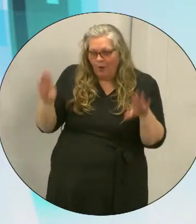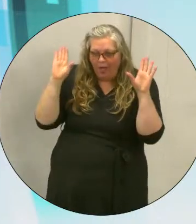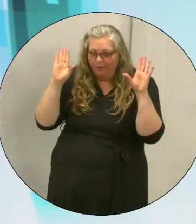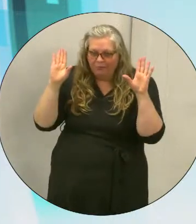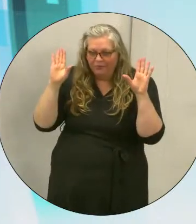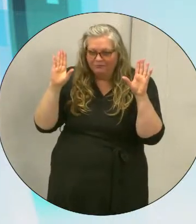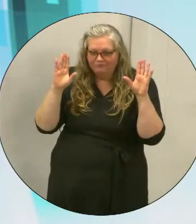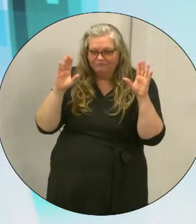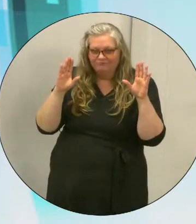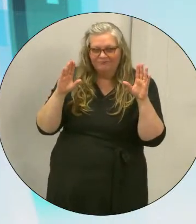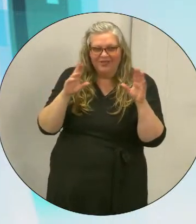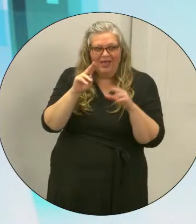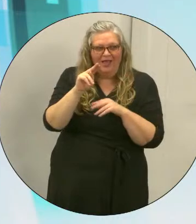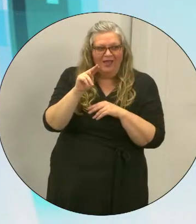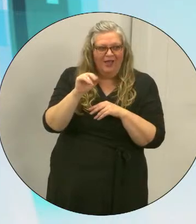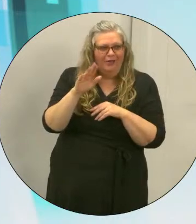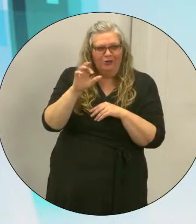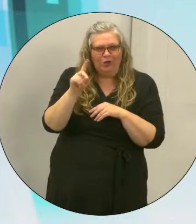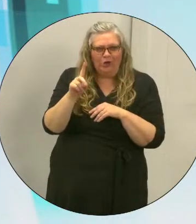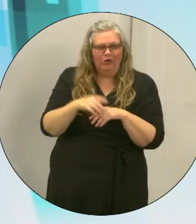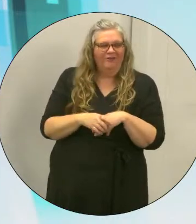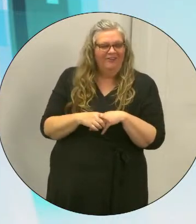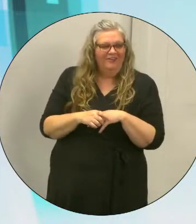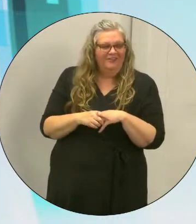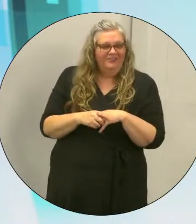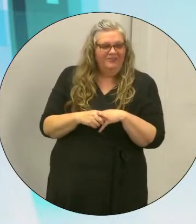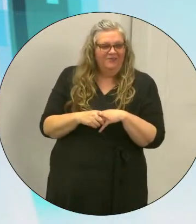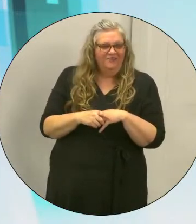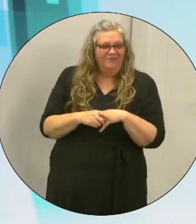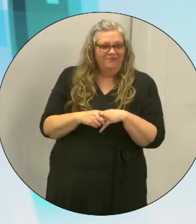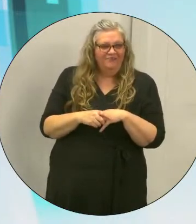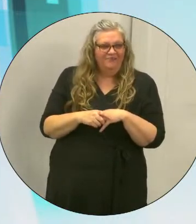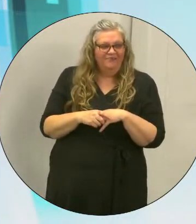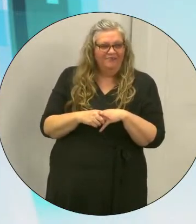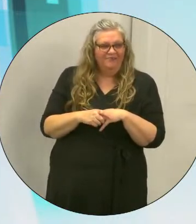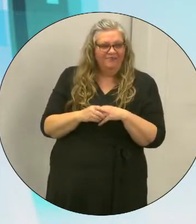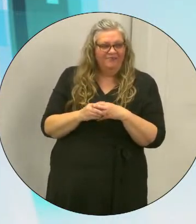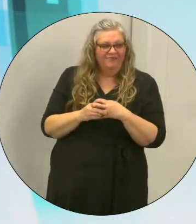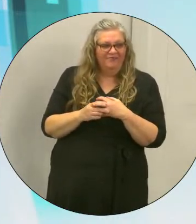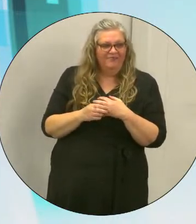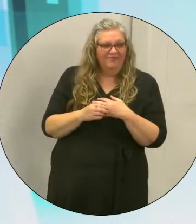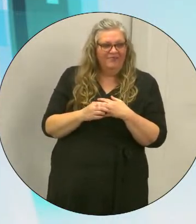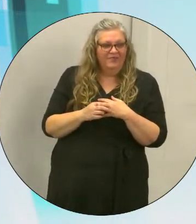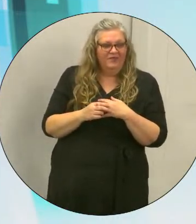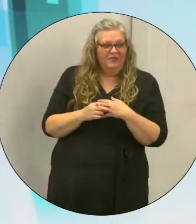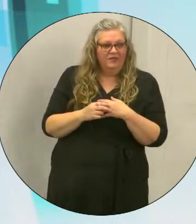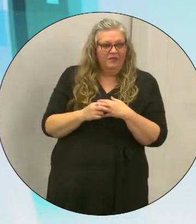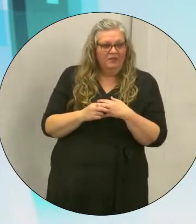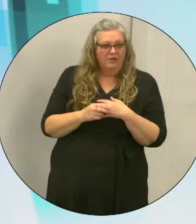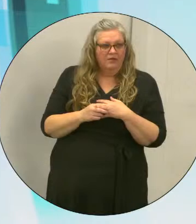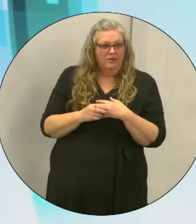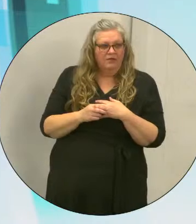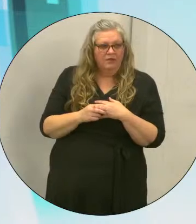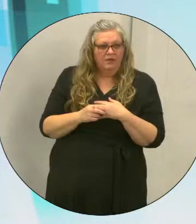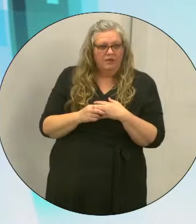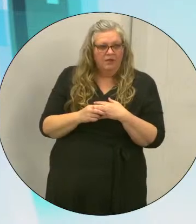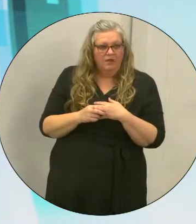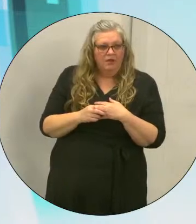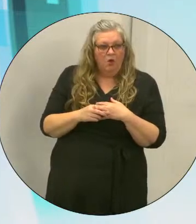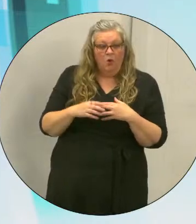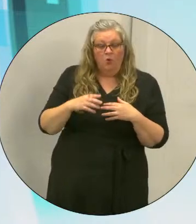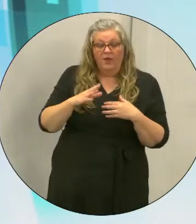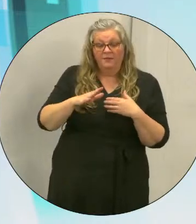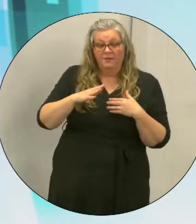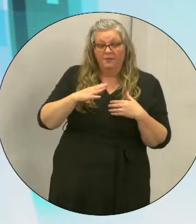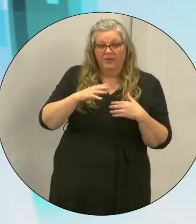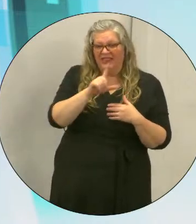And I know it's okay. And then Legend, when he was nonverbal, we